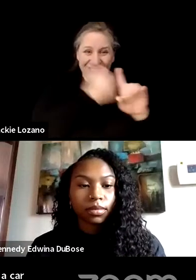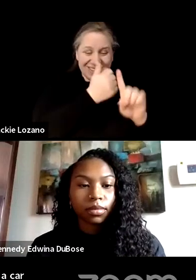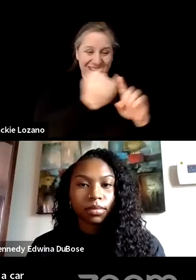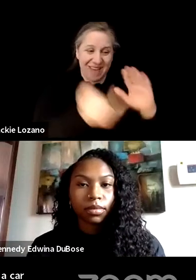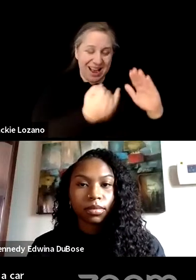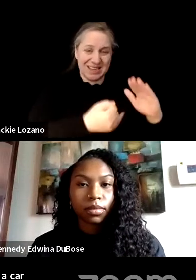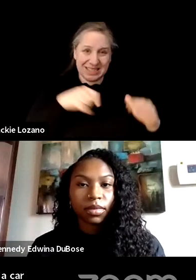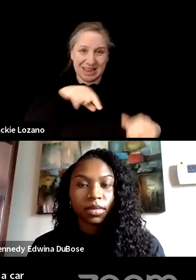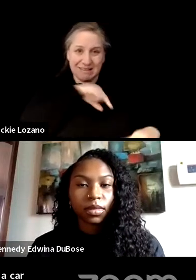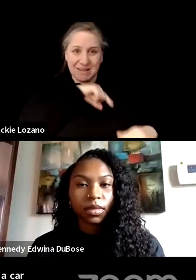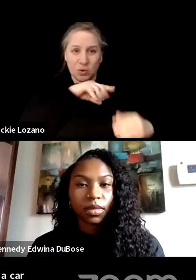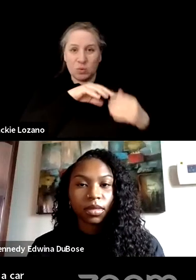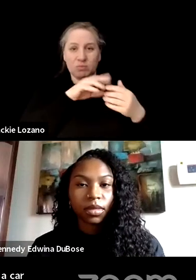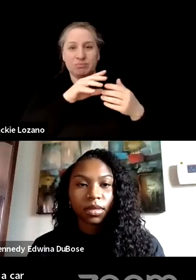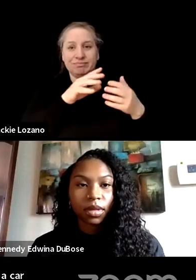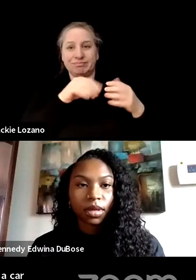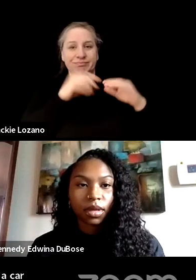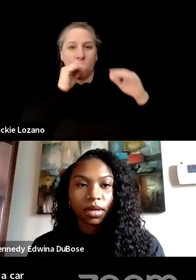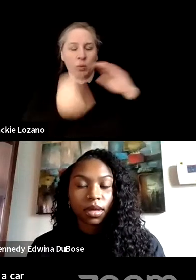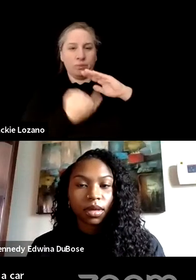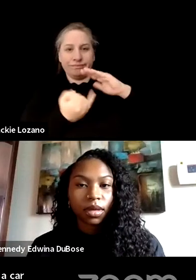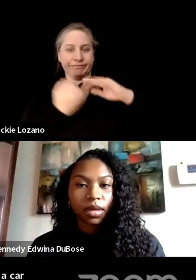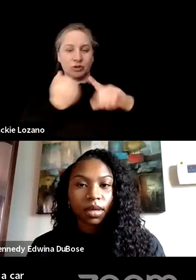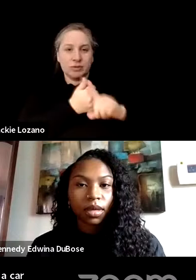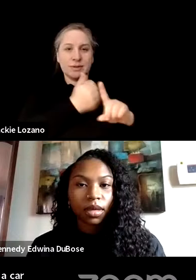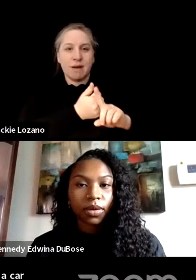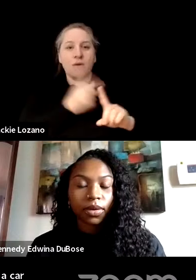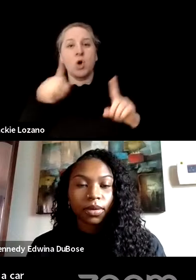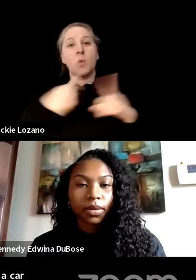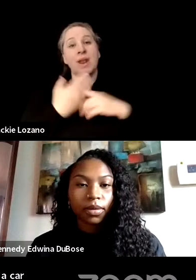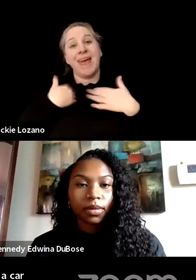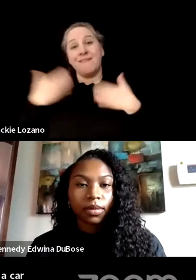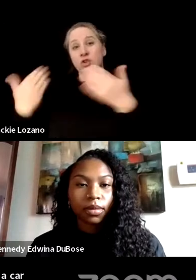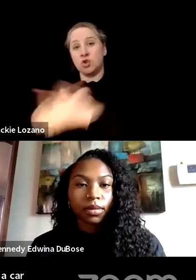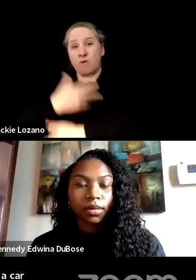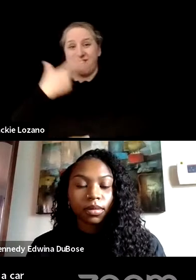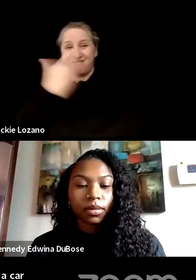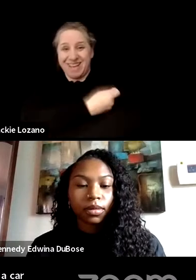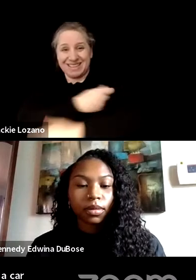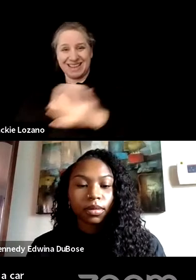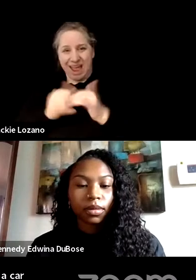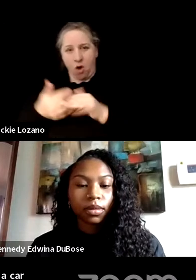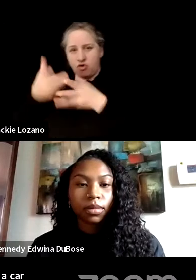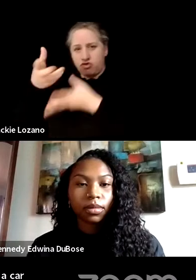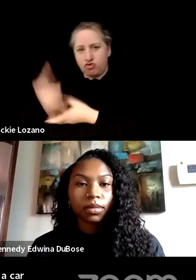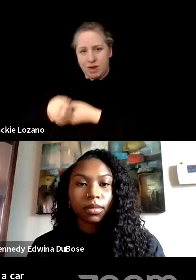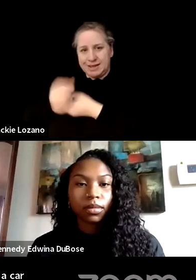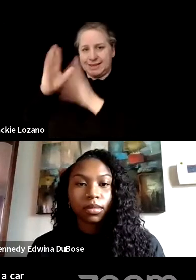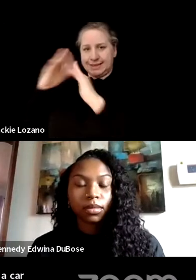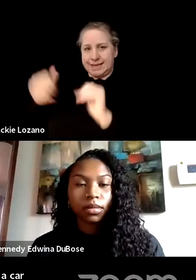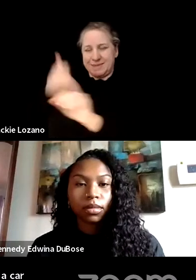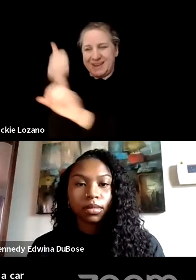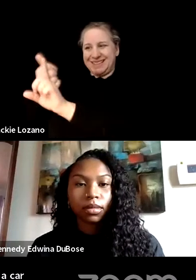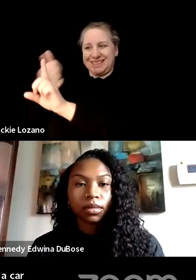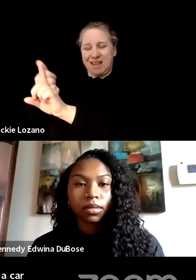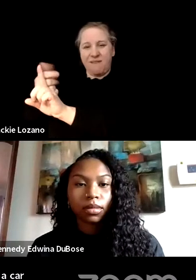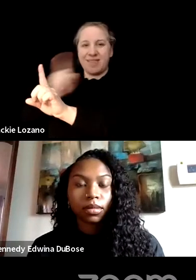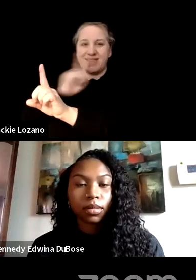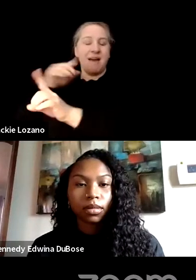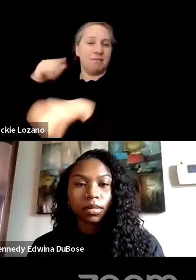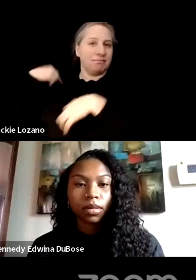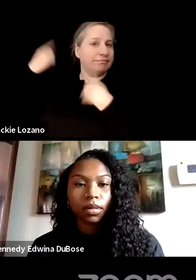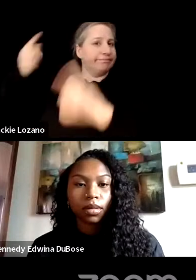And then when it comes to this new vaccine, how can you trust in a system that has